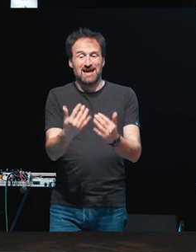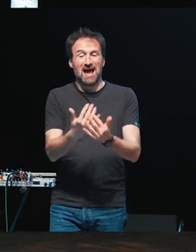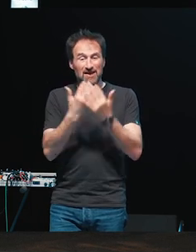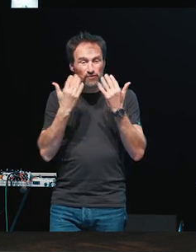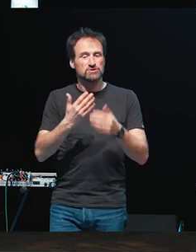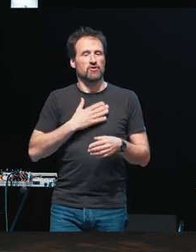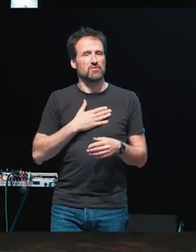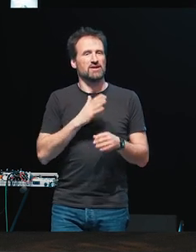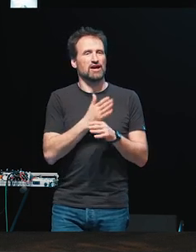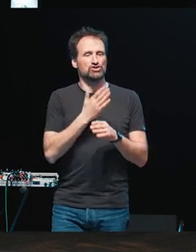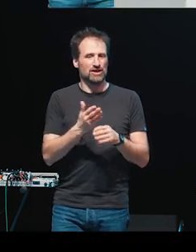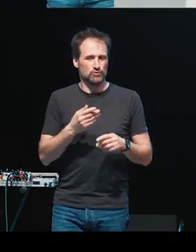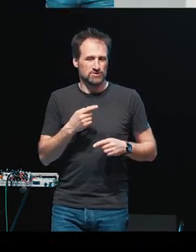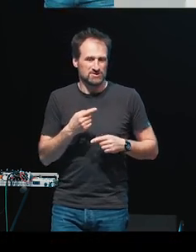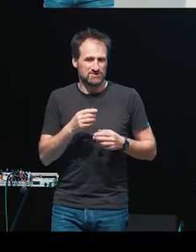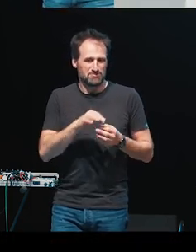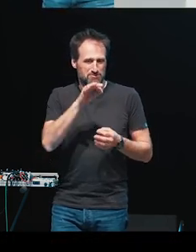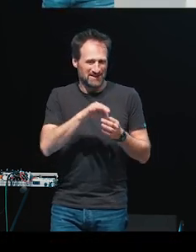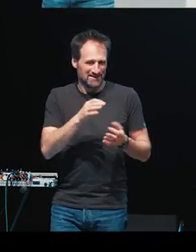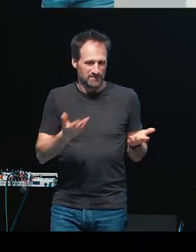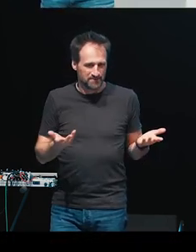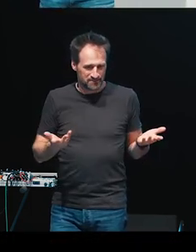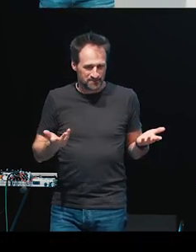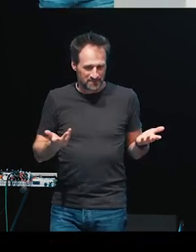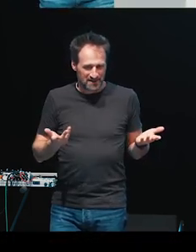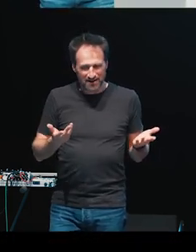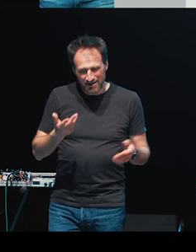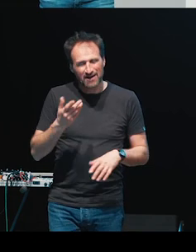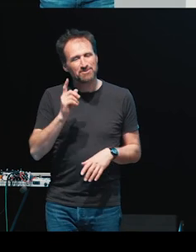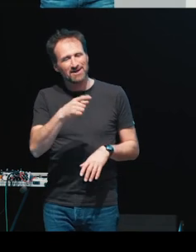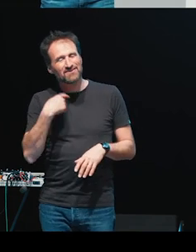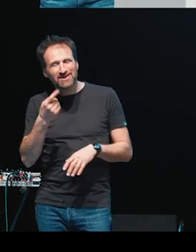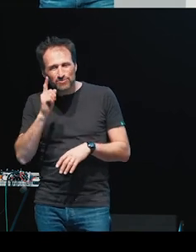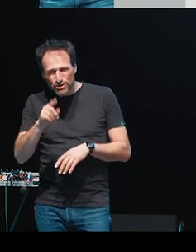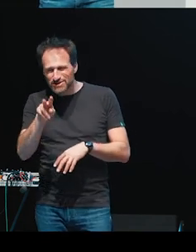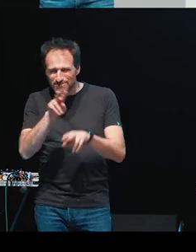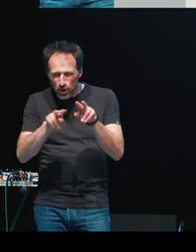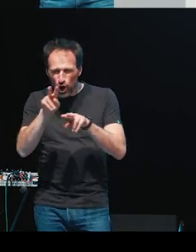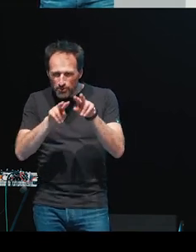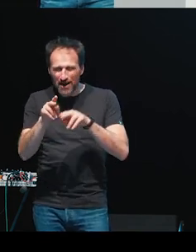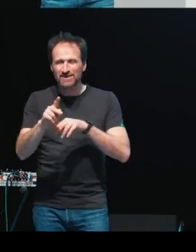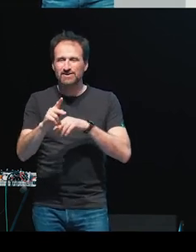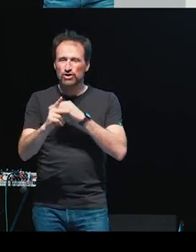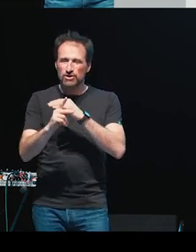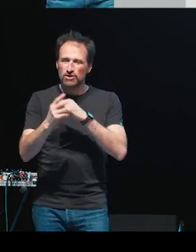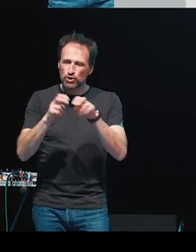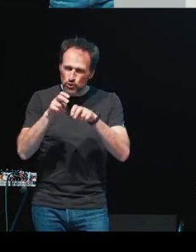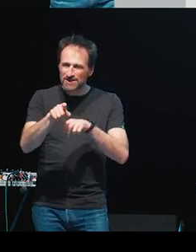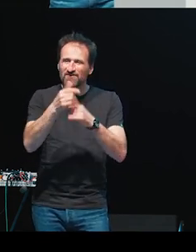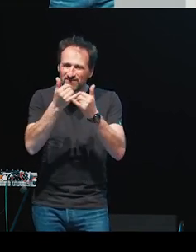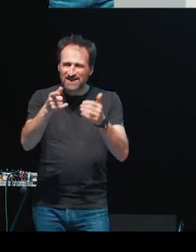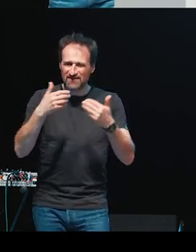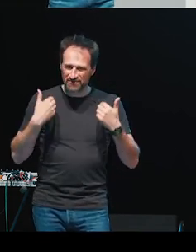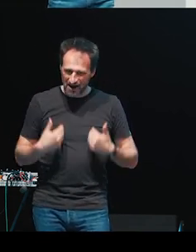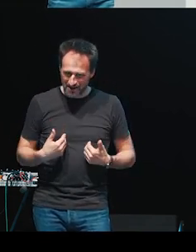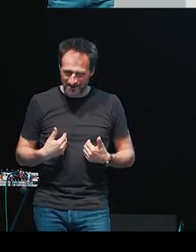that said, you can always run A/B testing to learn how they behave and then decide whether to go or not. It may not work for small changes,